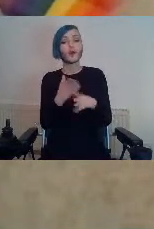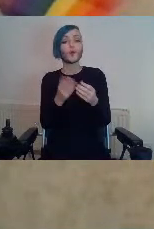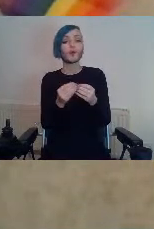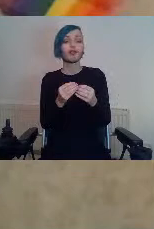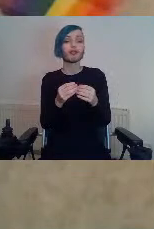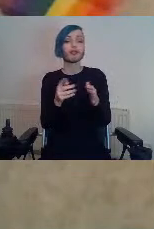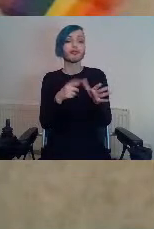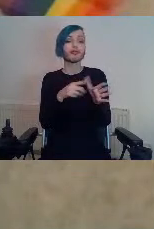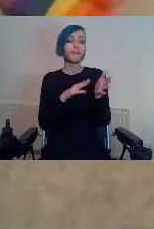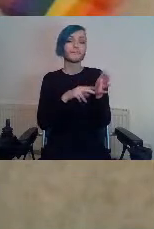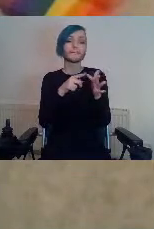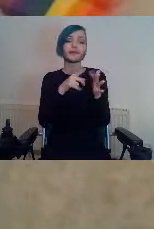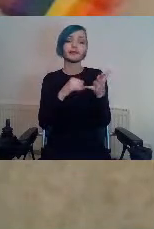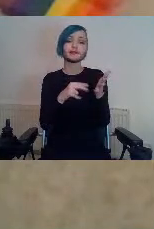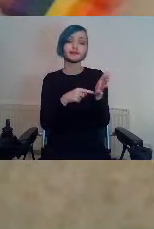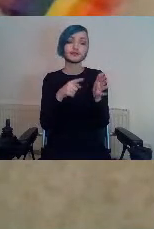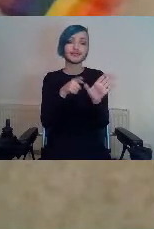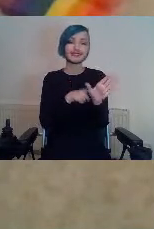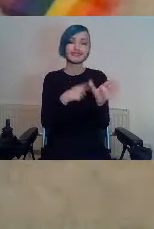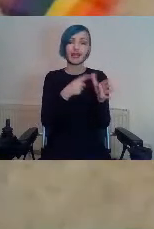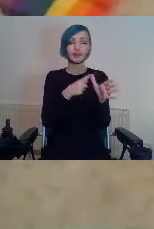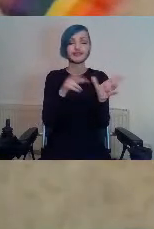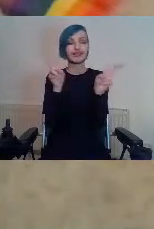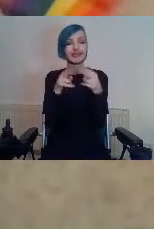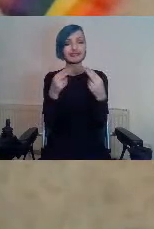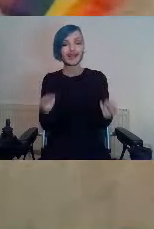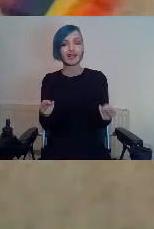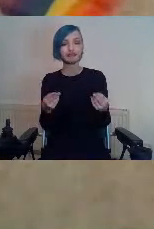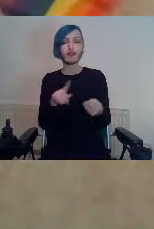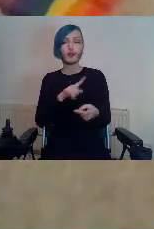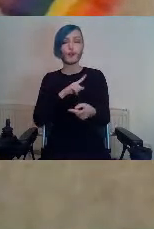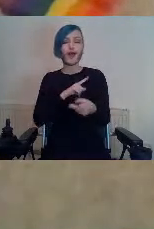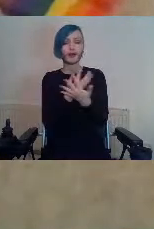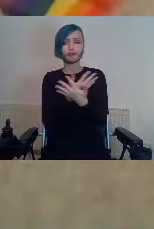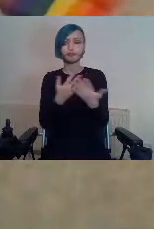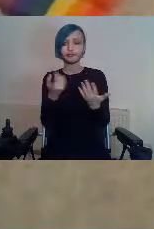lot of people from different parts of the world